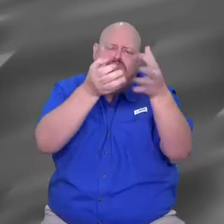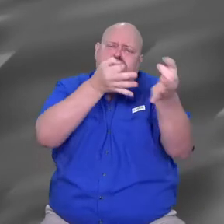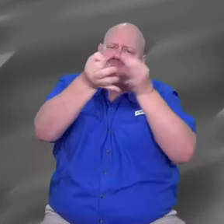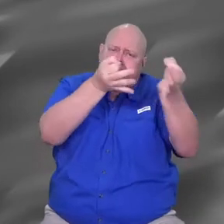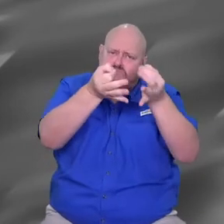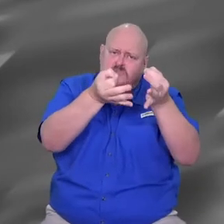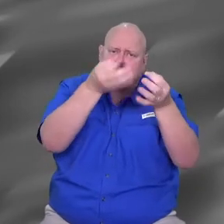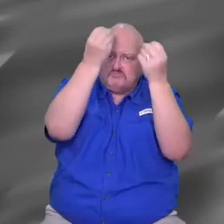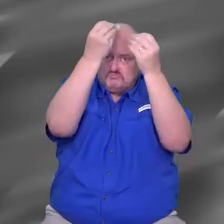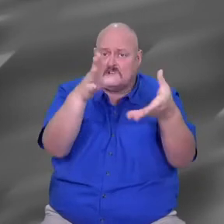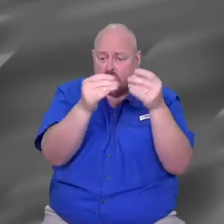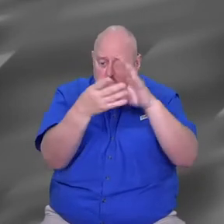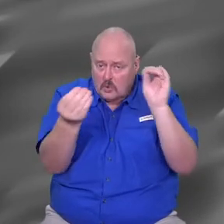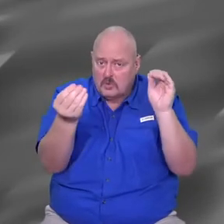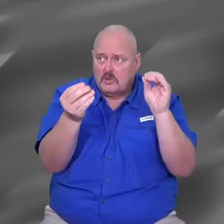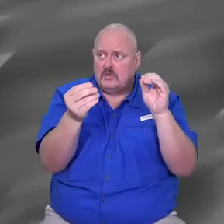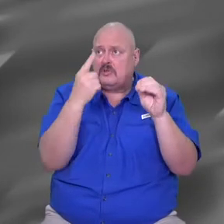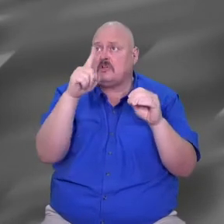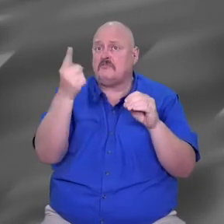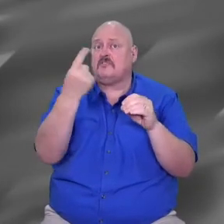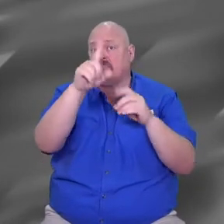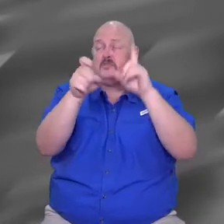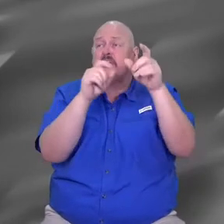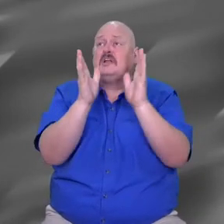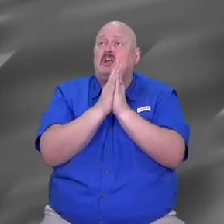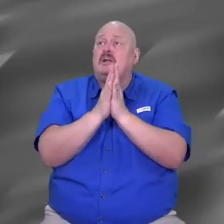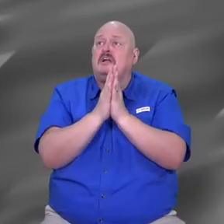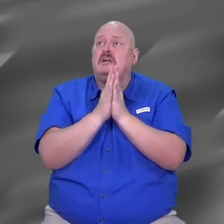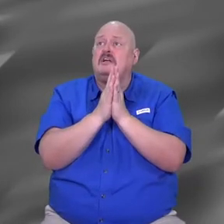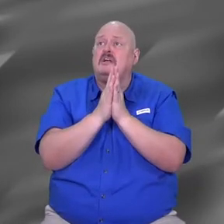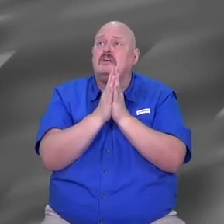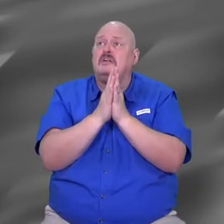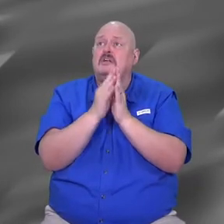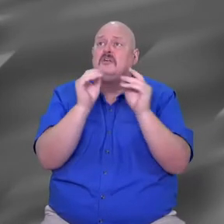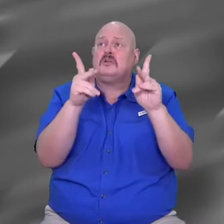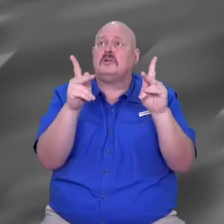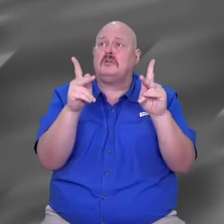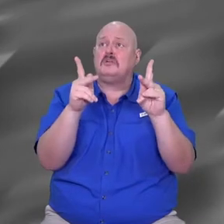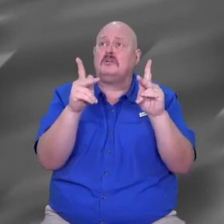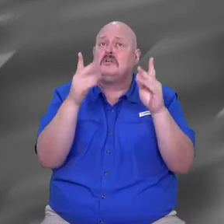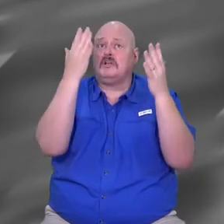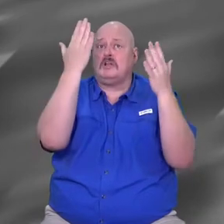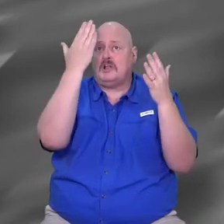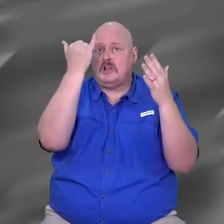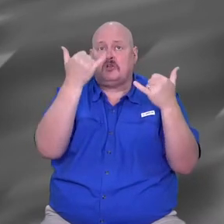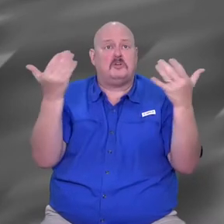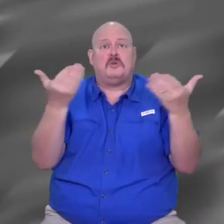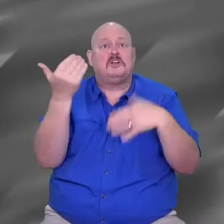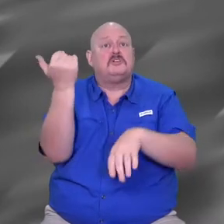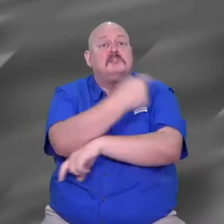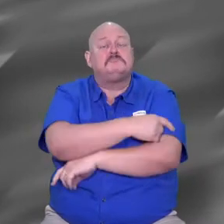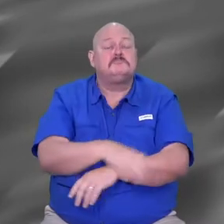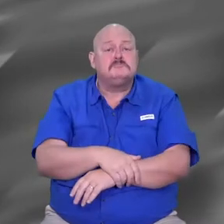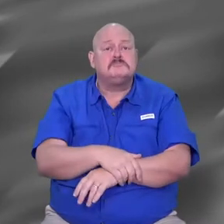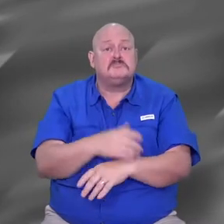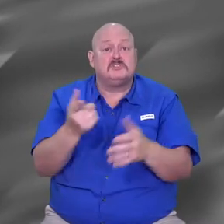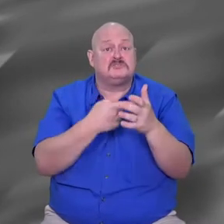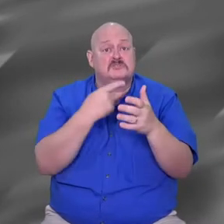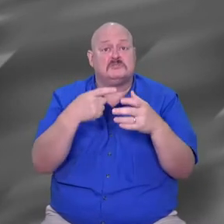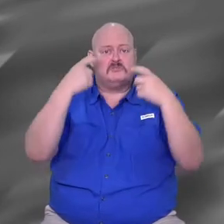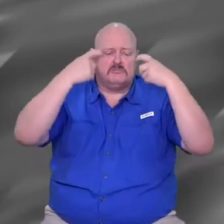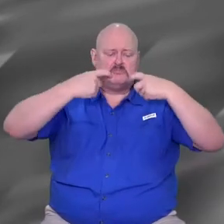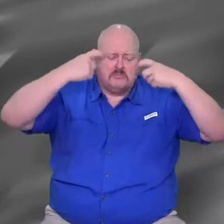they share their story, typically one of the first questions I will ask somebody is, all right, why are we here today? And sometimes the